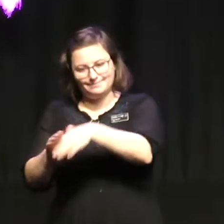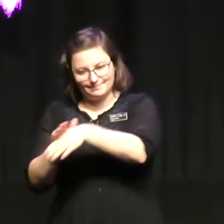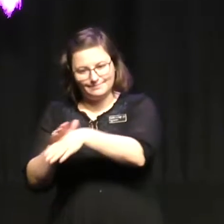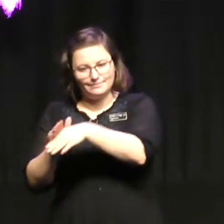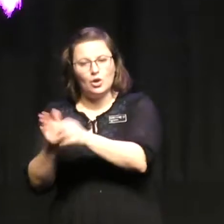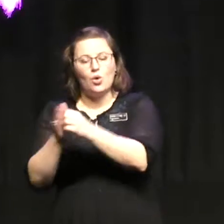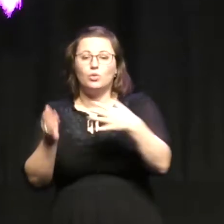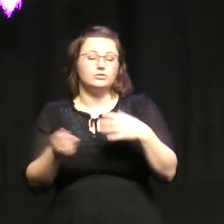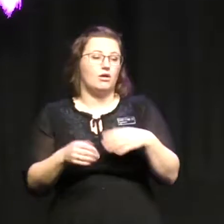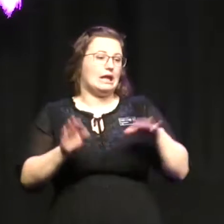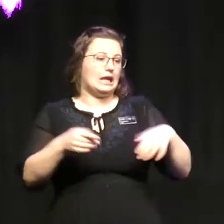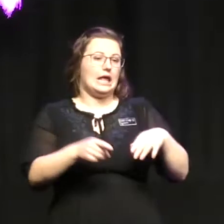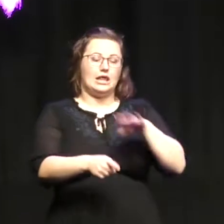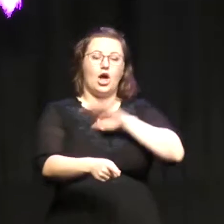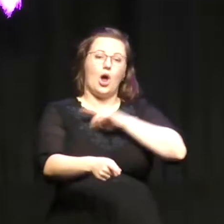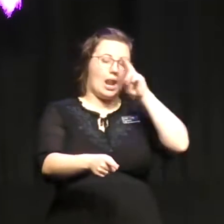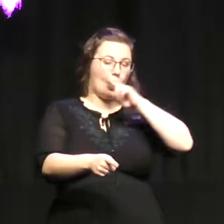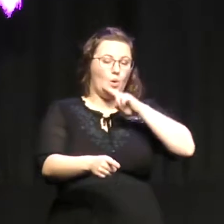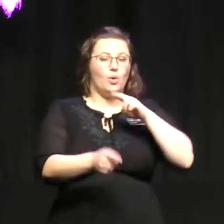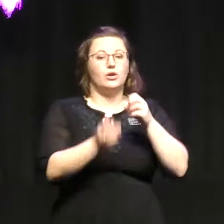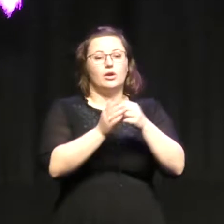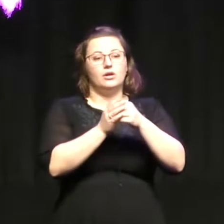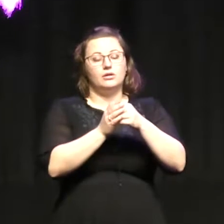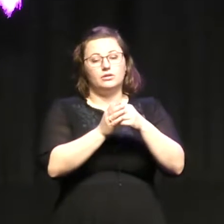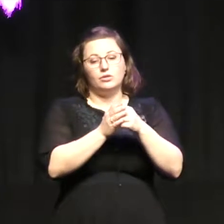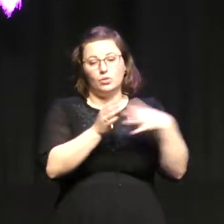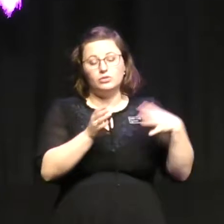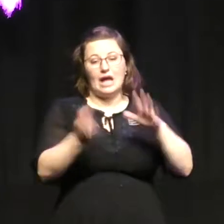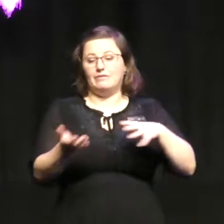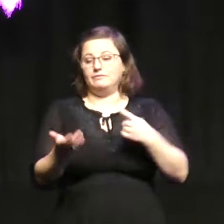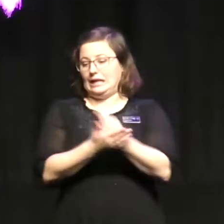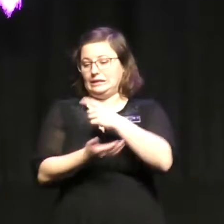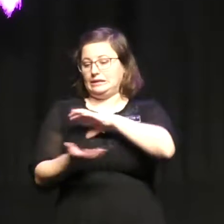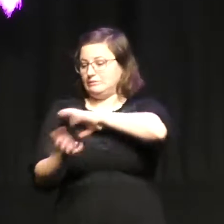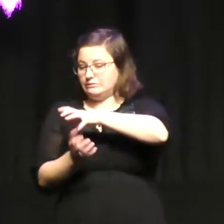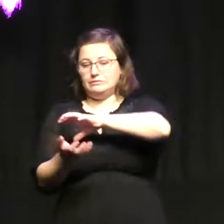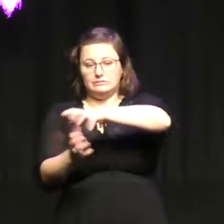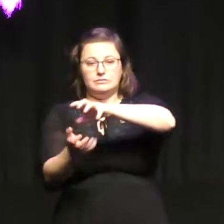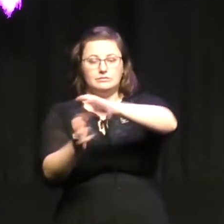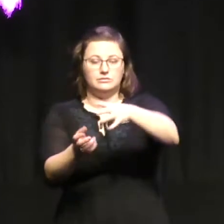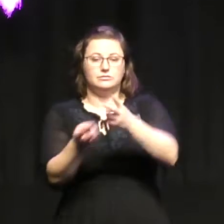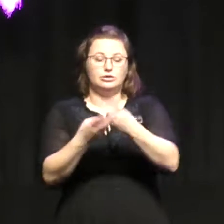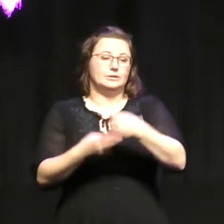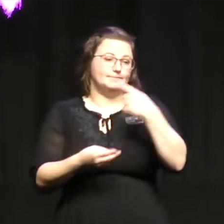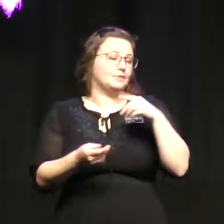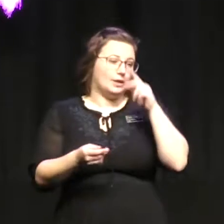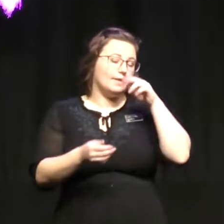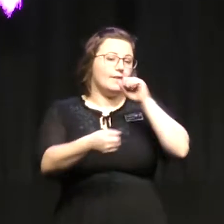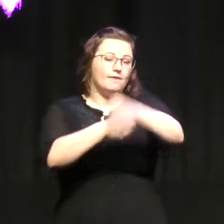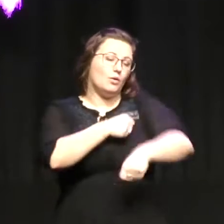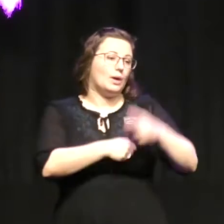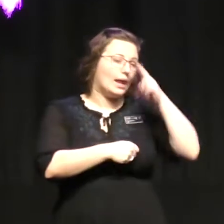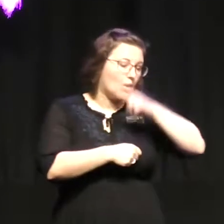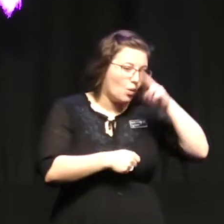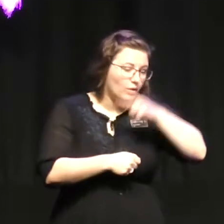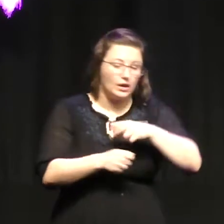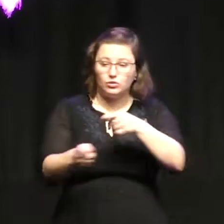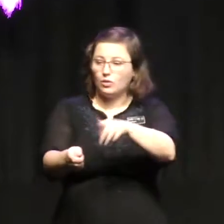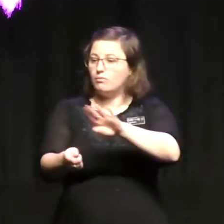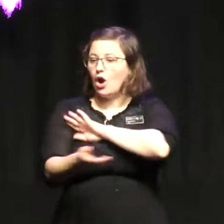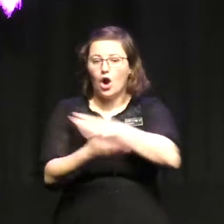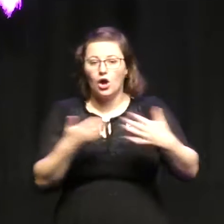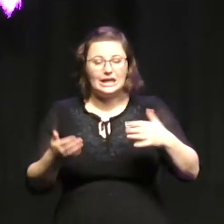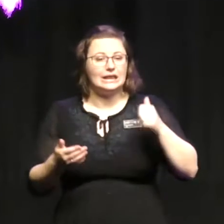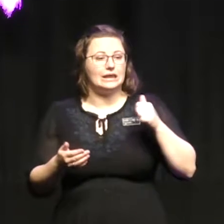are already in debt caused due to repeated disasters, illnesses, lack of ownership of